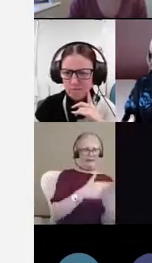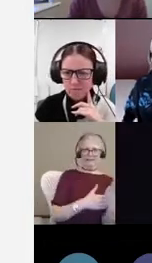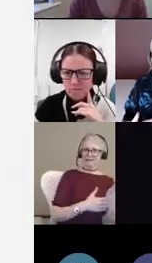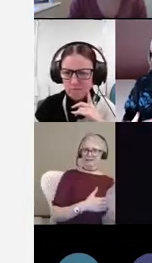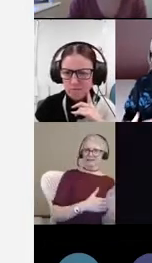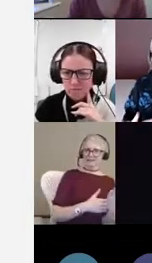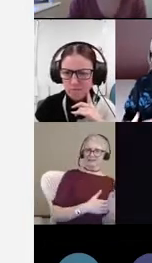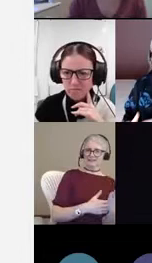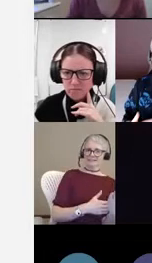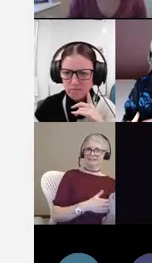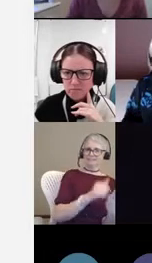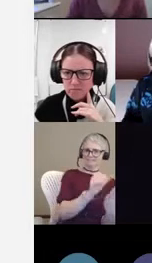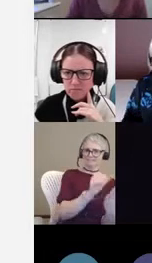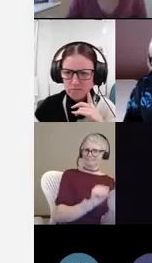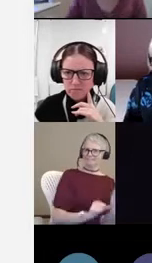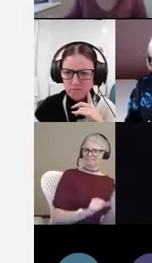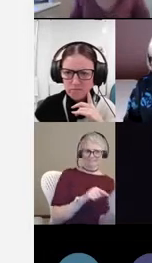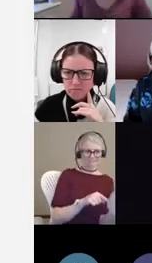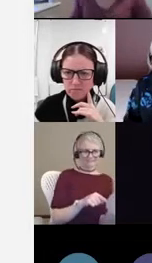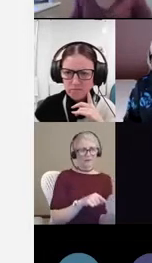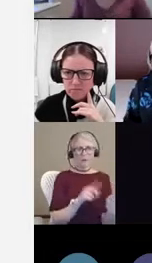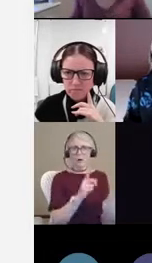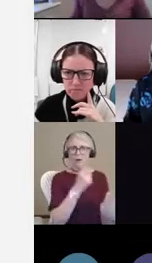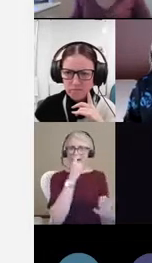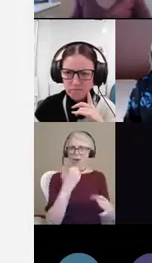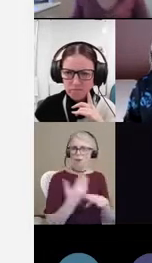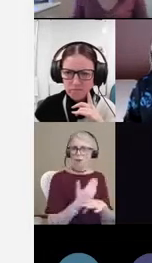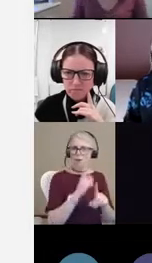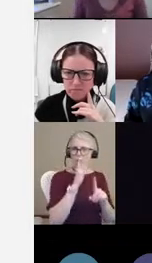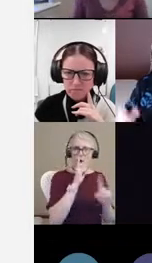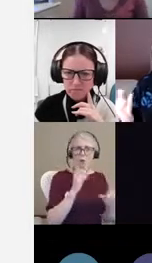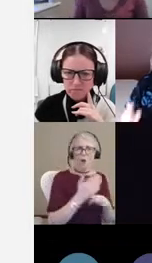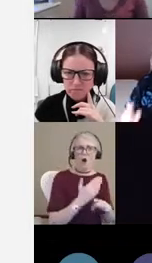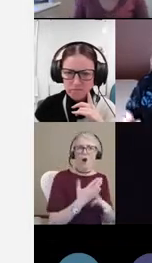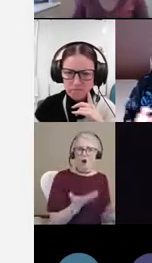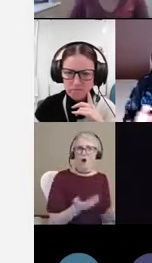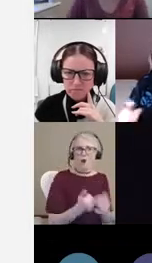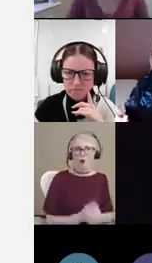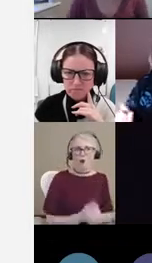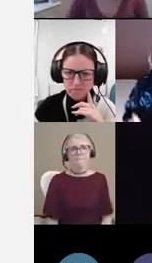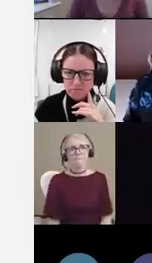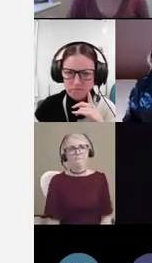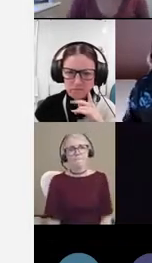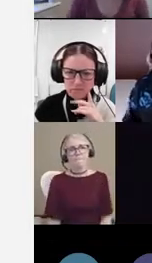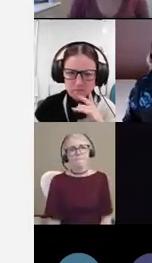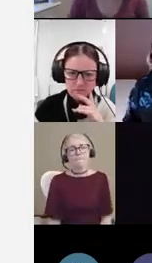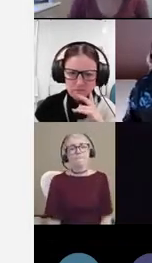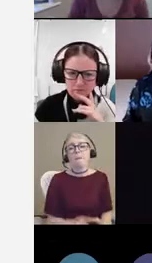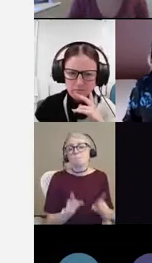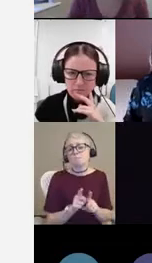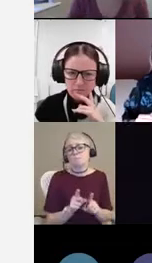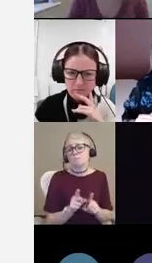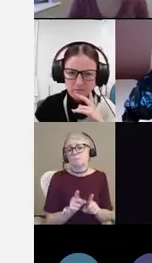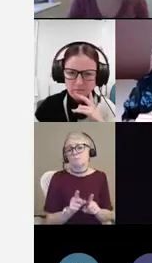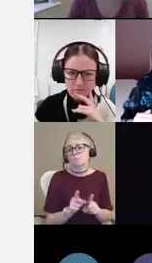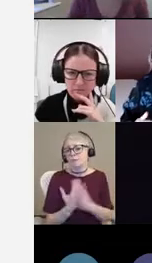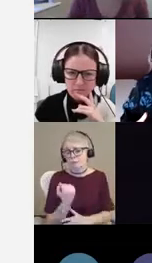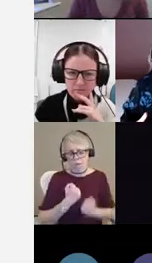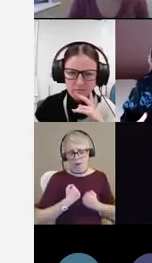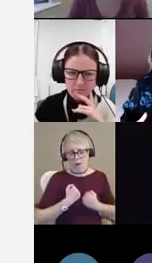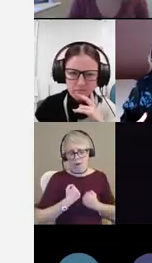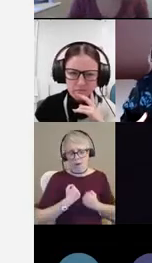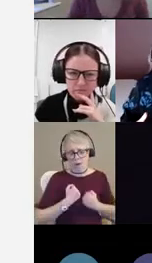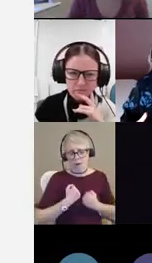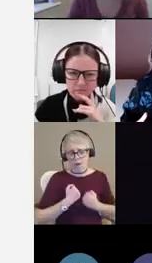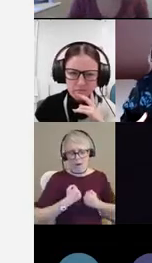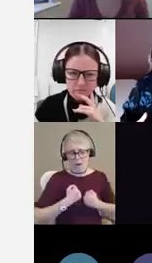on what is accessible interactivity in your tool is really, really helpful. So another thing that I found when I was doing my research, tools